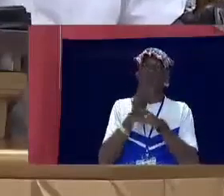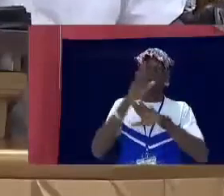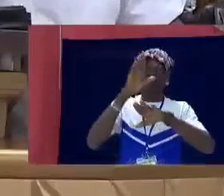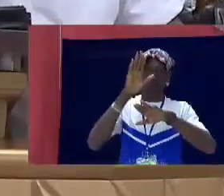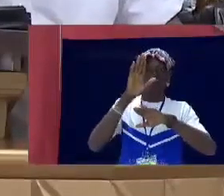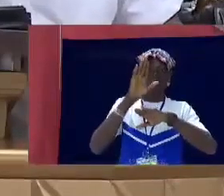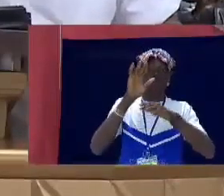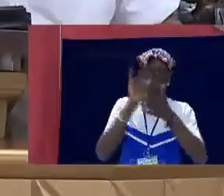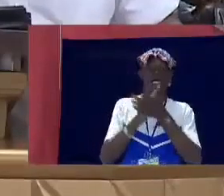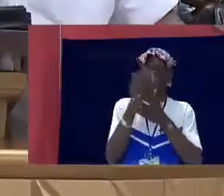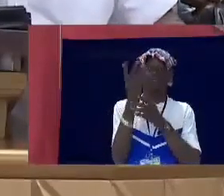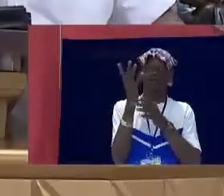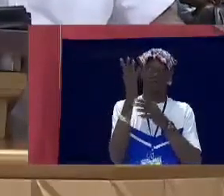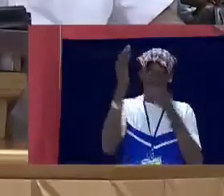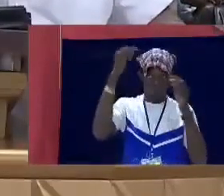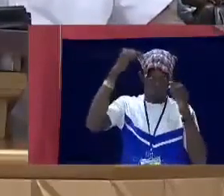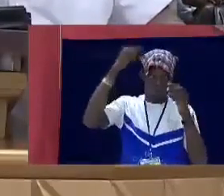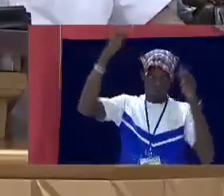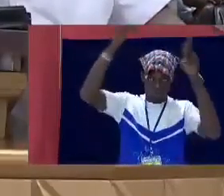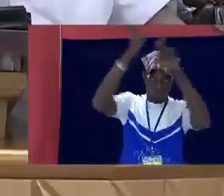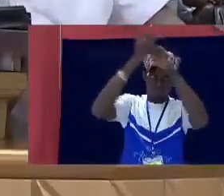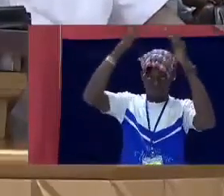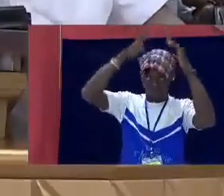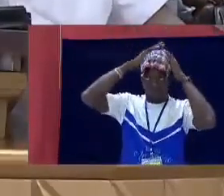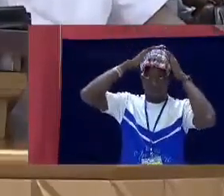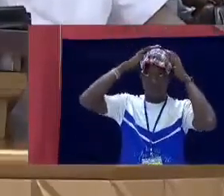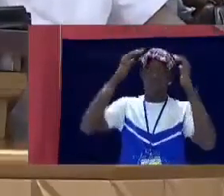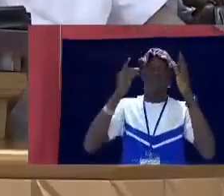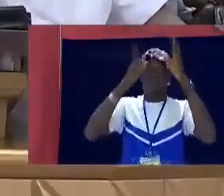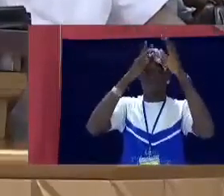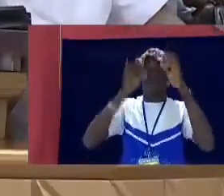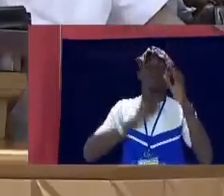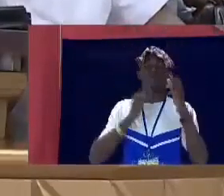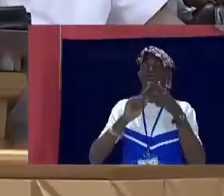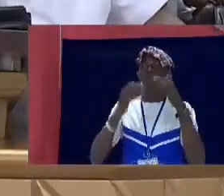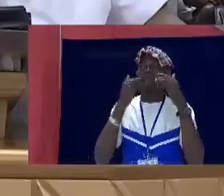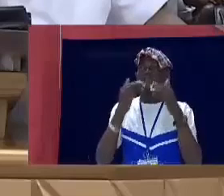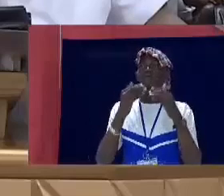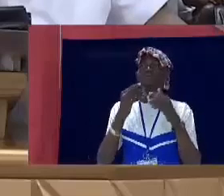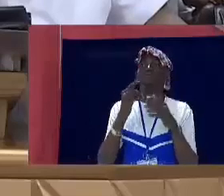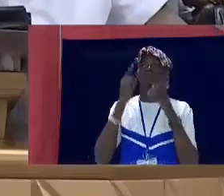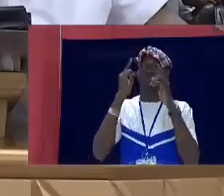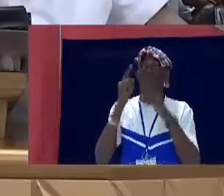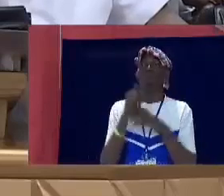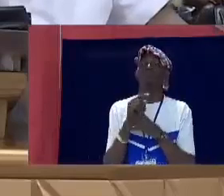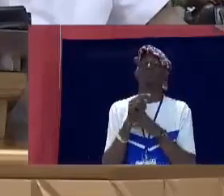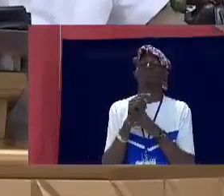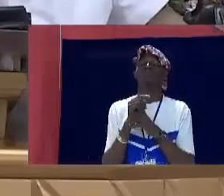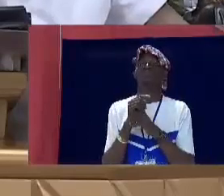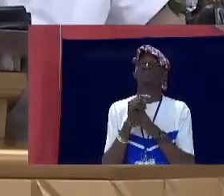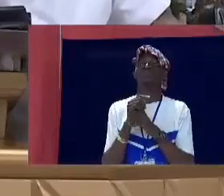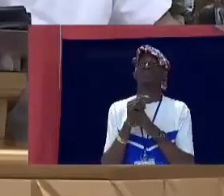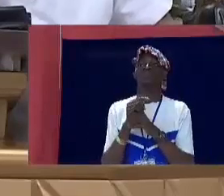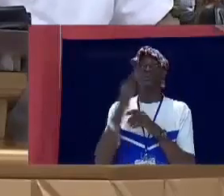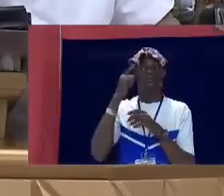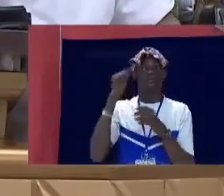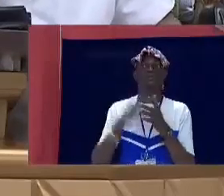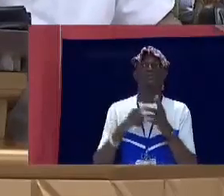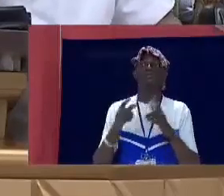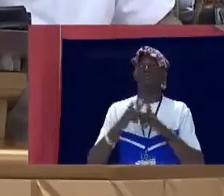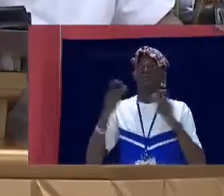wo si wa lori yin sibe. Father, I want to thank you. Baba, mo dupe lowo re. For this